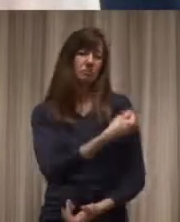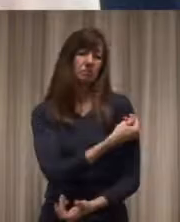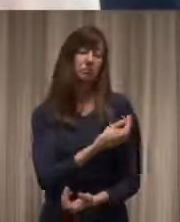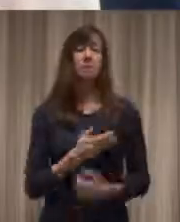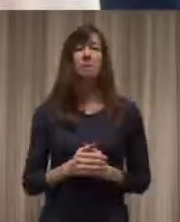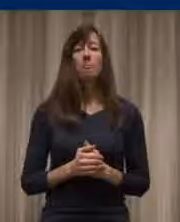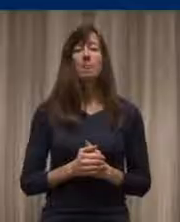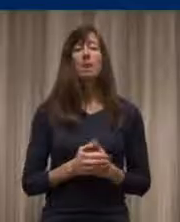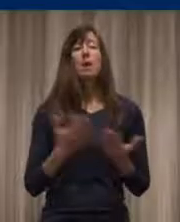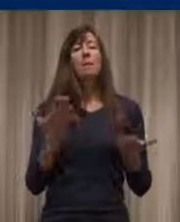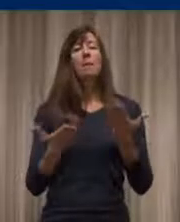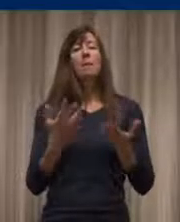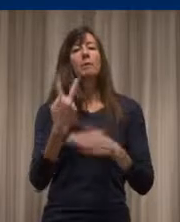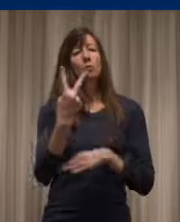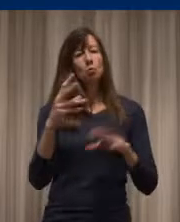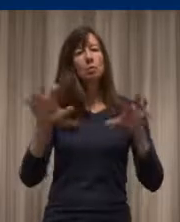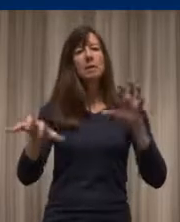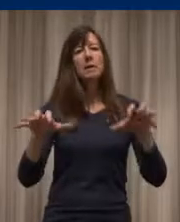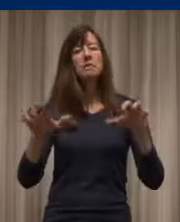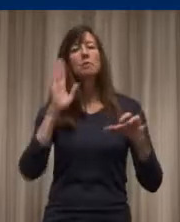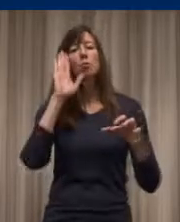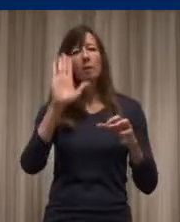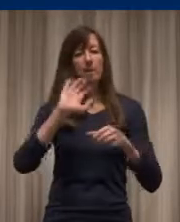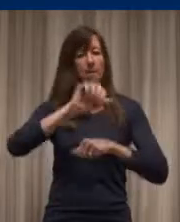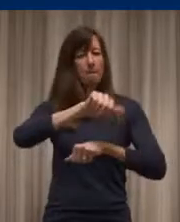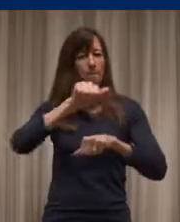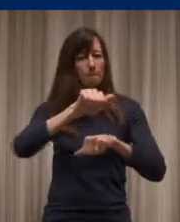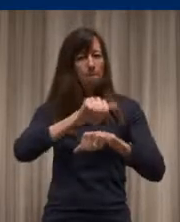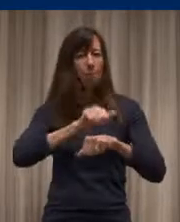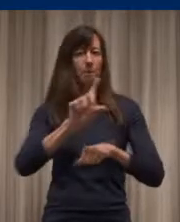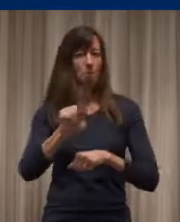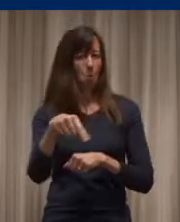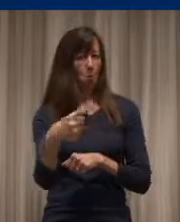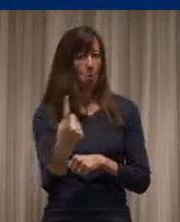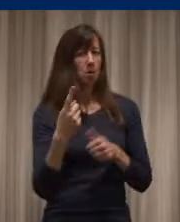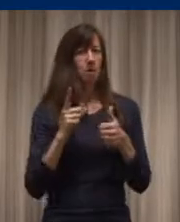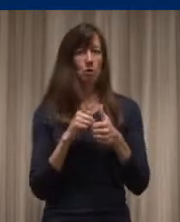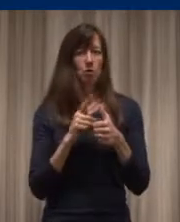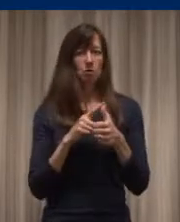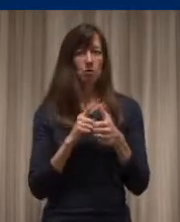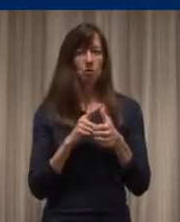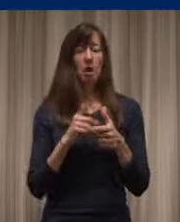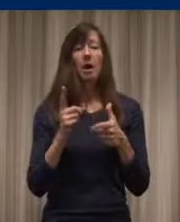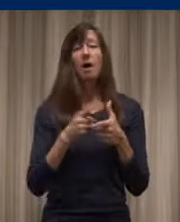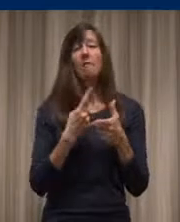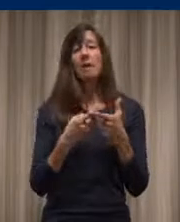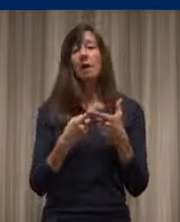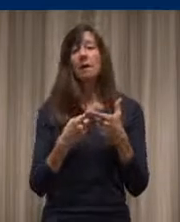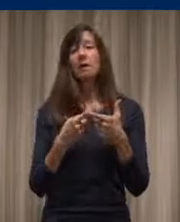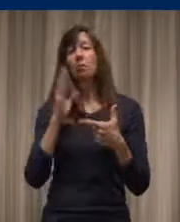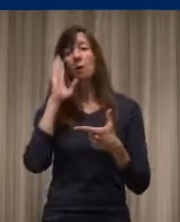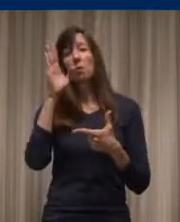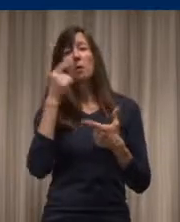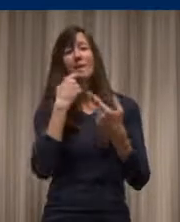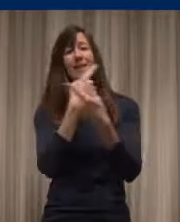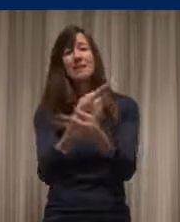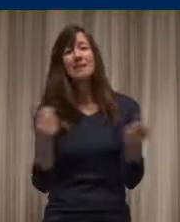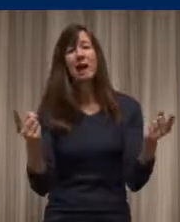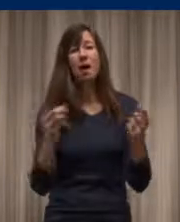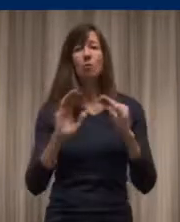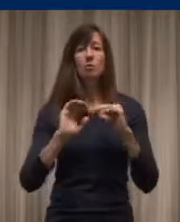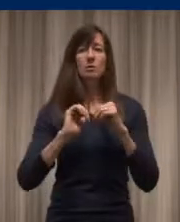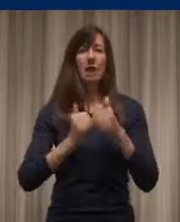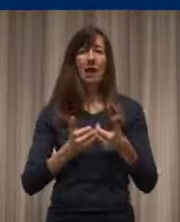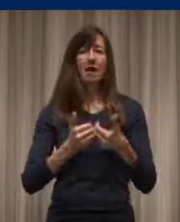appointment only. And of course, as we get closer to that, we'll be announcing the details of how to get those appointments set up. We don't